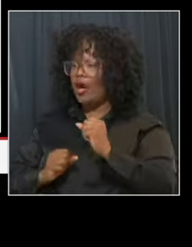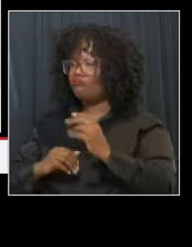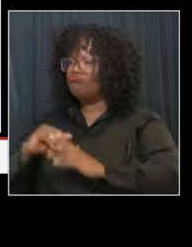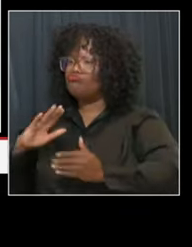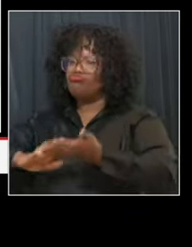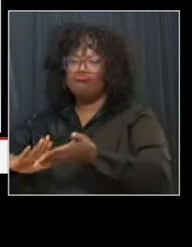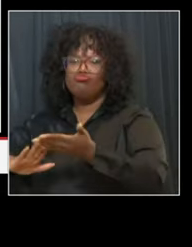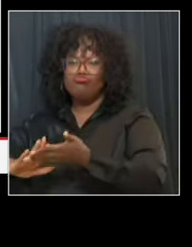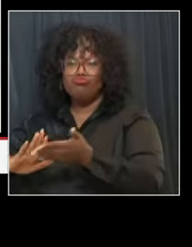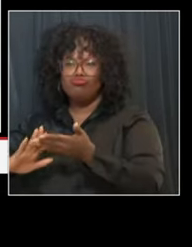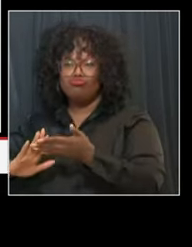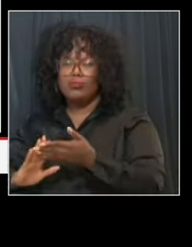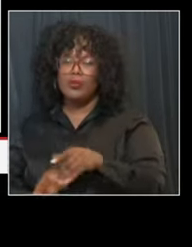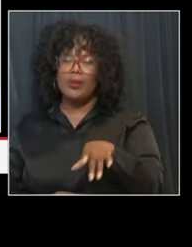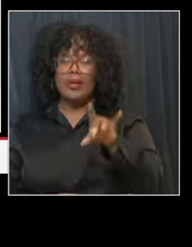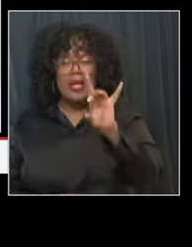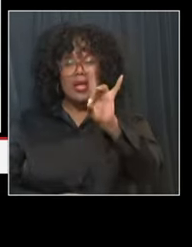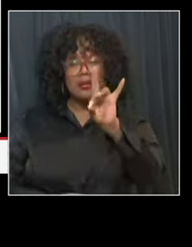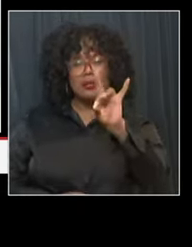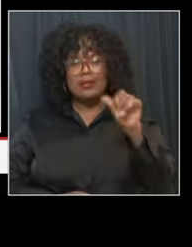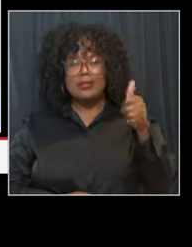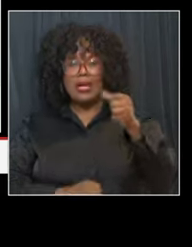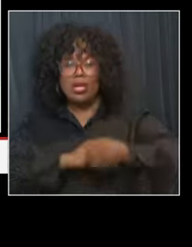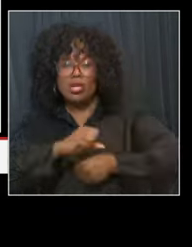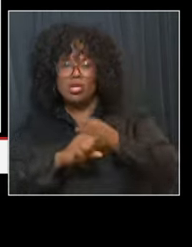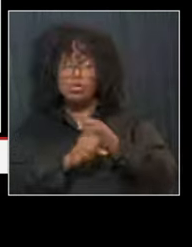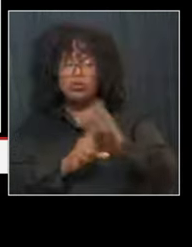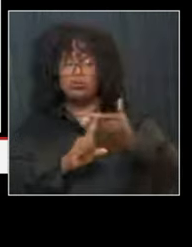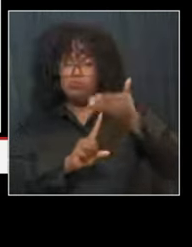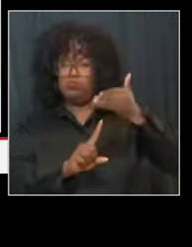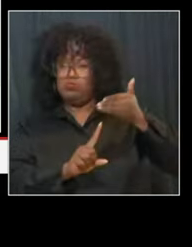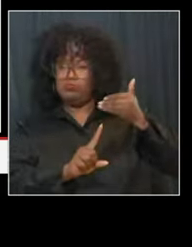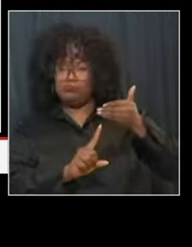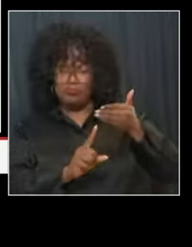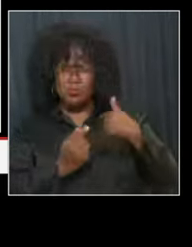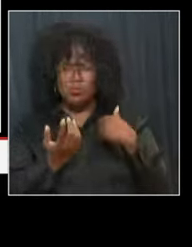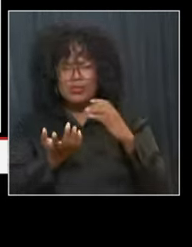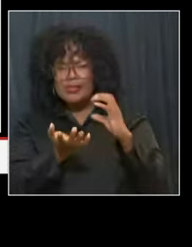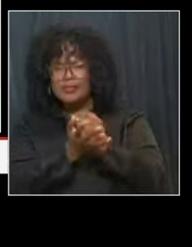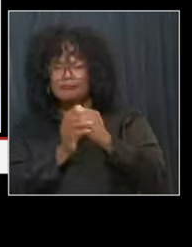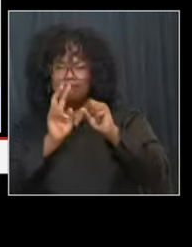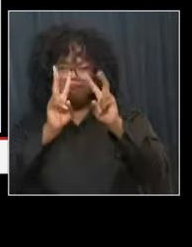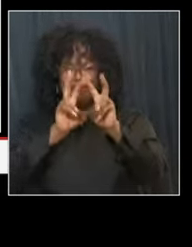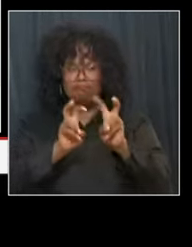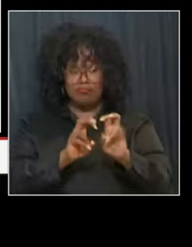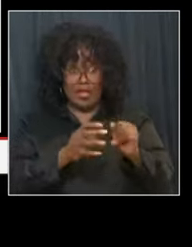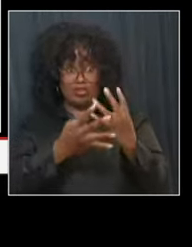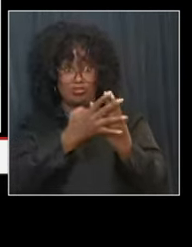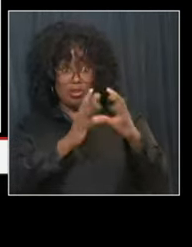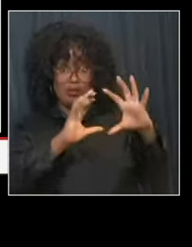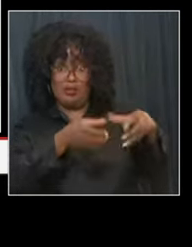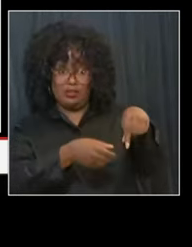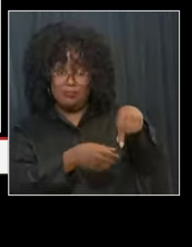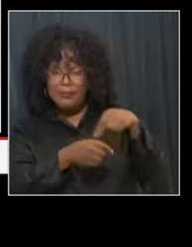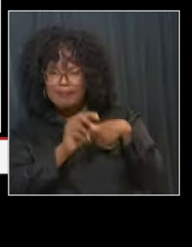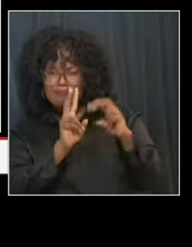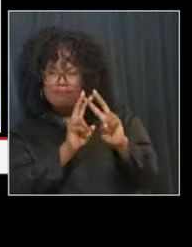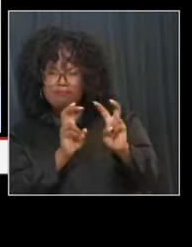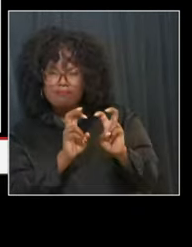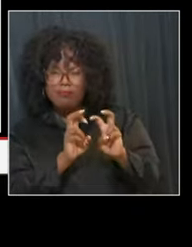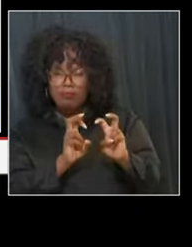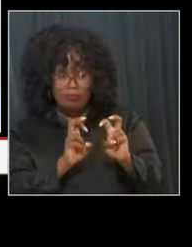ago, or 6 or 7 years when we looked at it, we were looking at having full ownership and having the